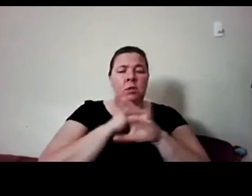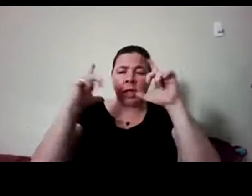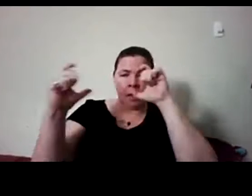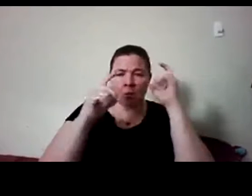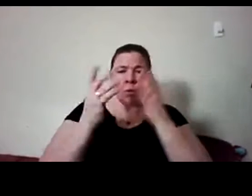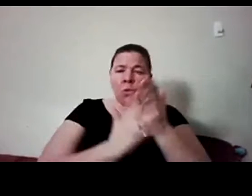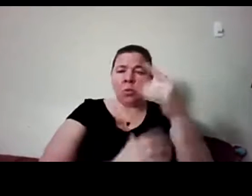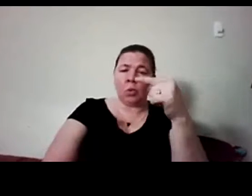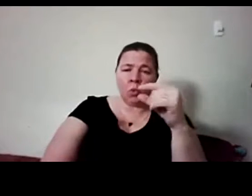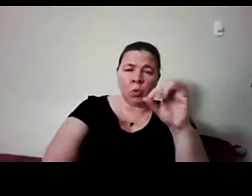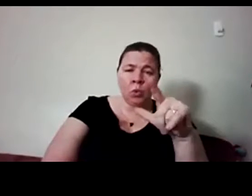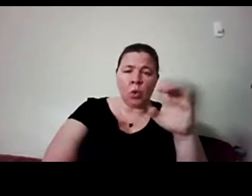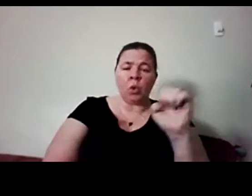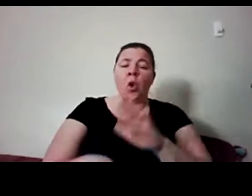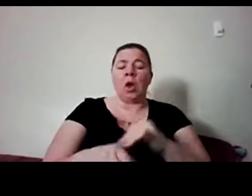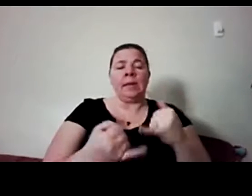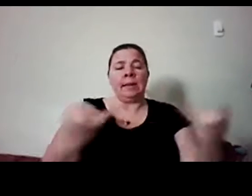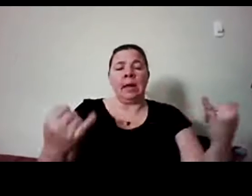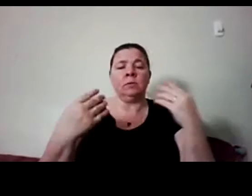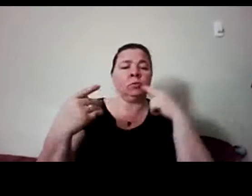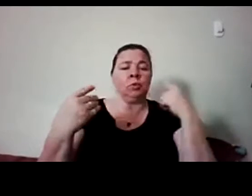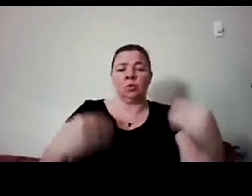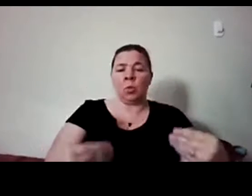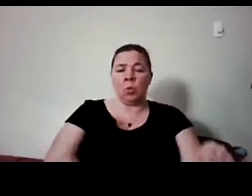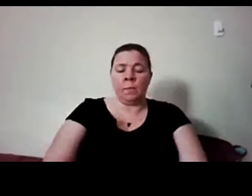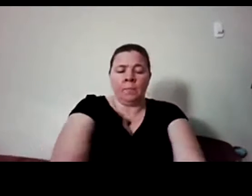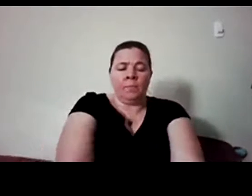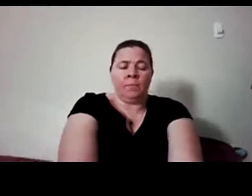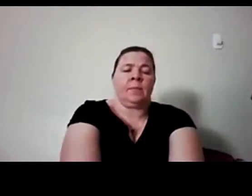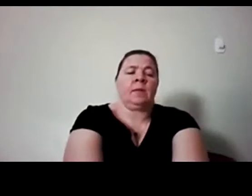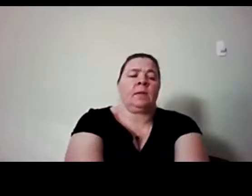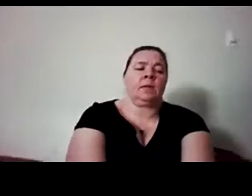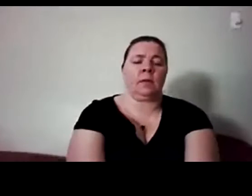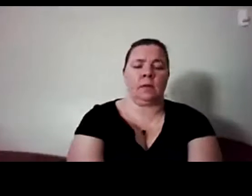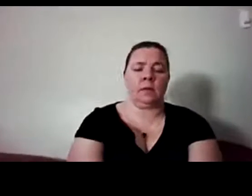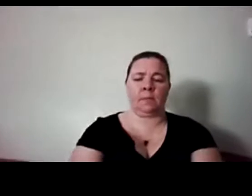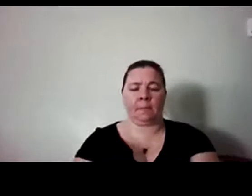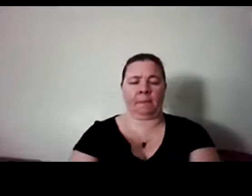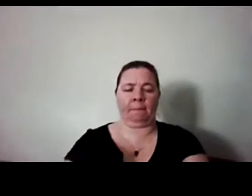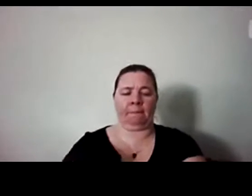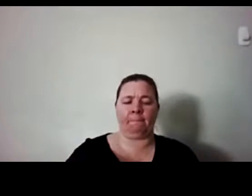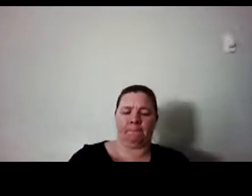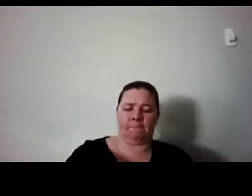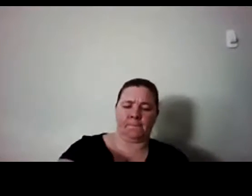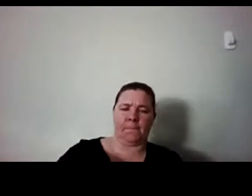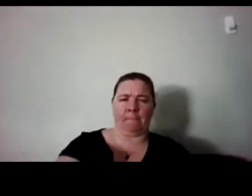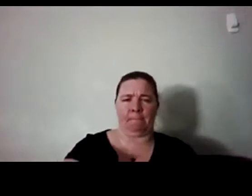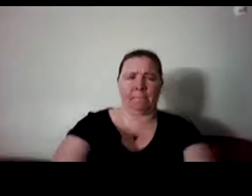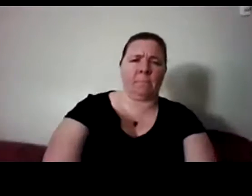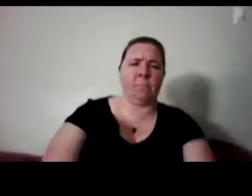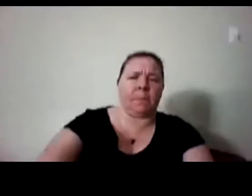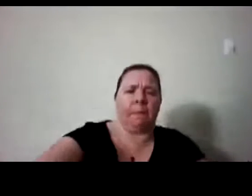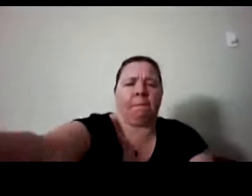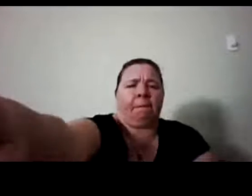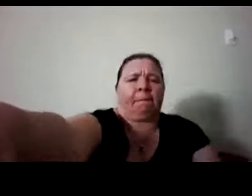Google with my online store, right? So if you go to google.com and you search for camera, a bunch of them are